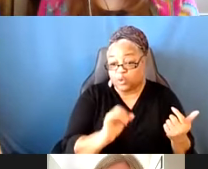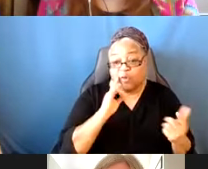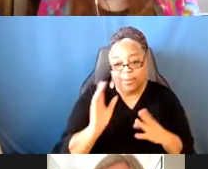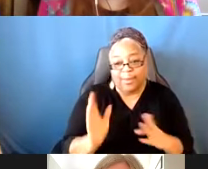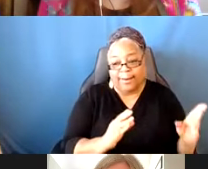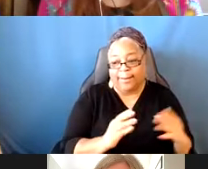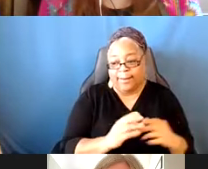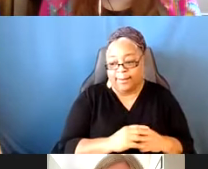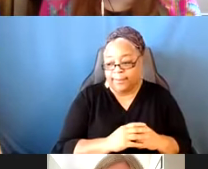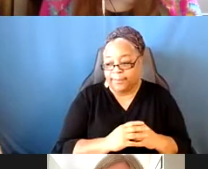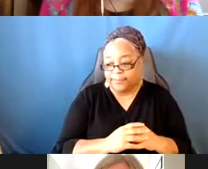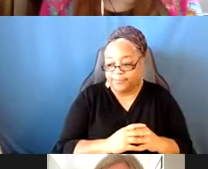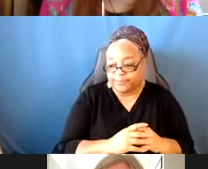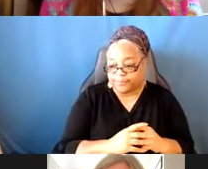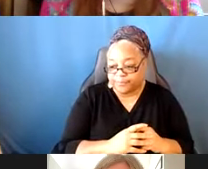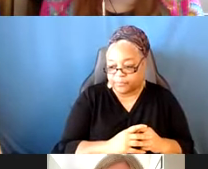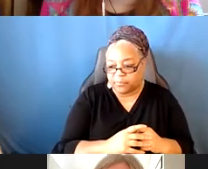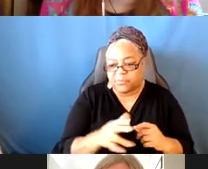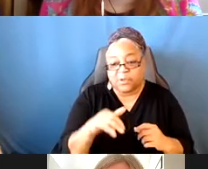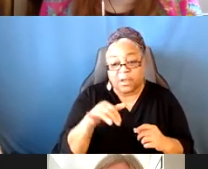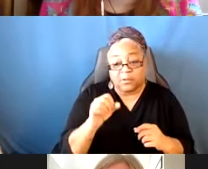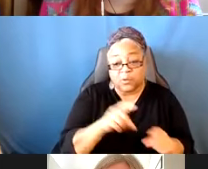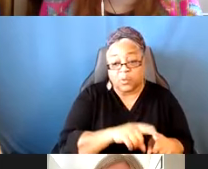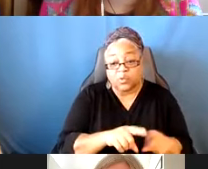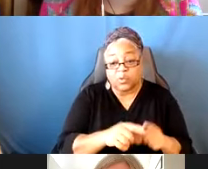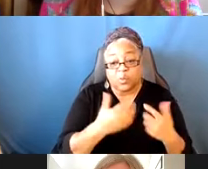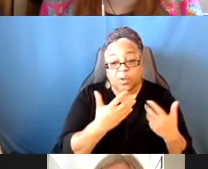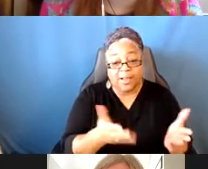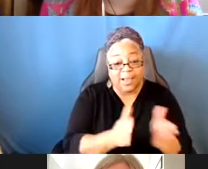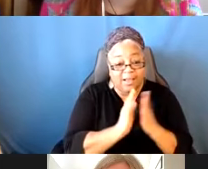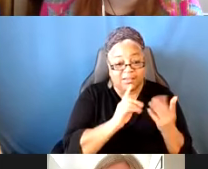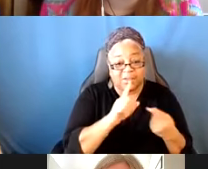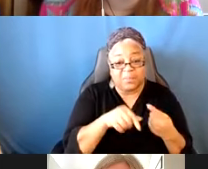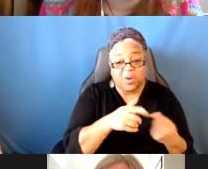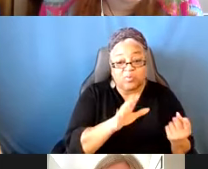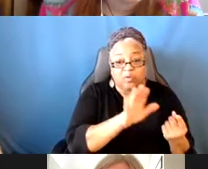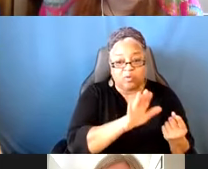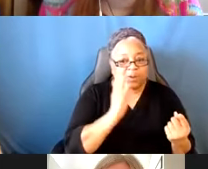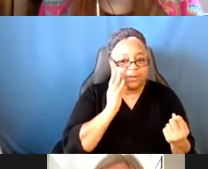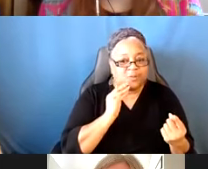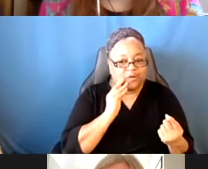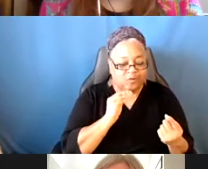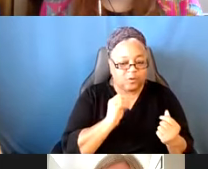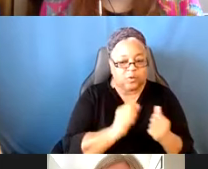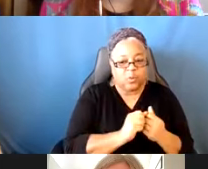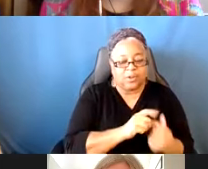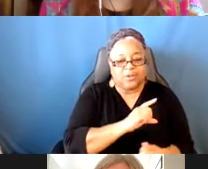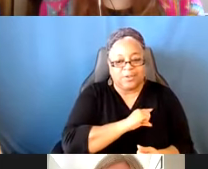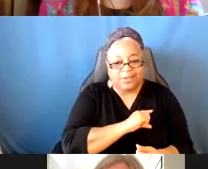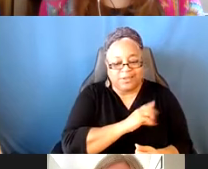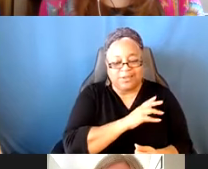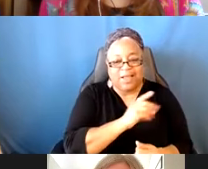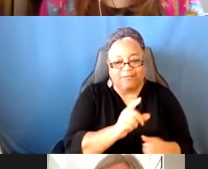tool. But yes, we also want to ask Tasha about her experience with police and family court at this